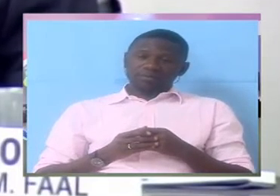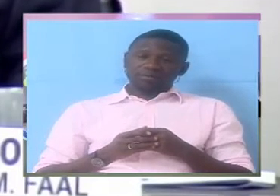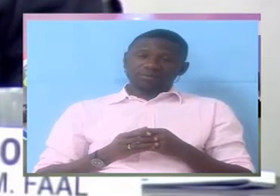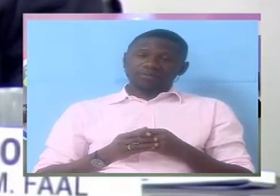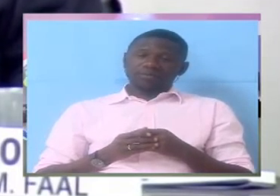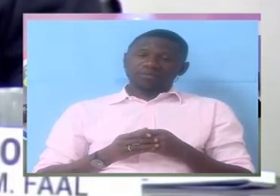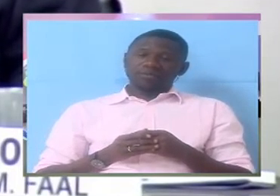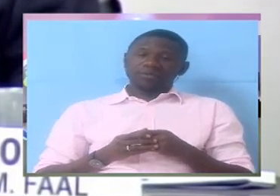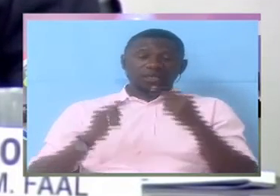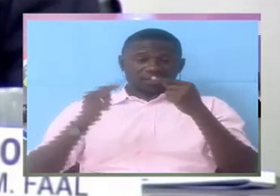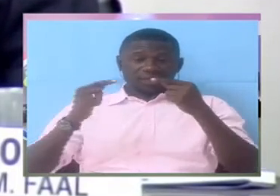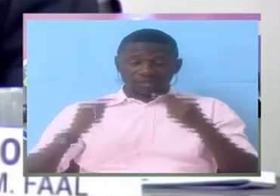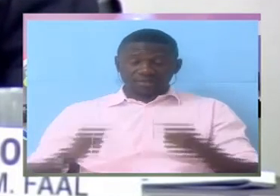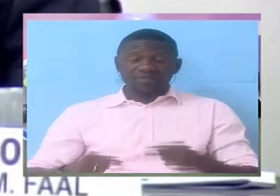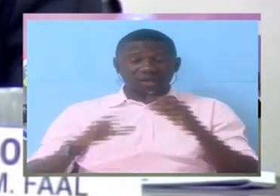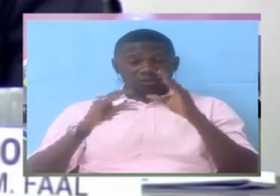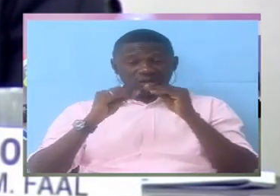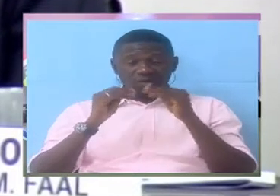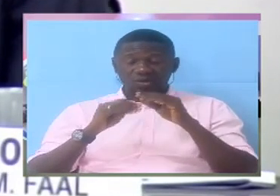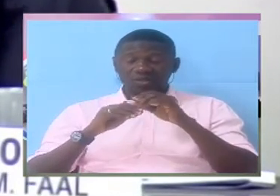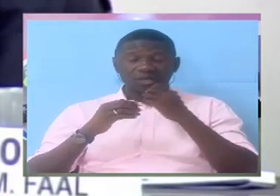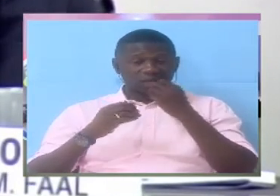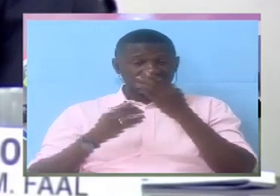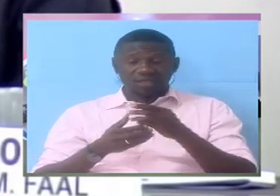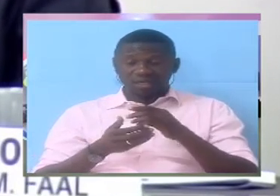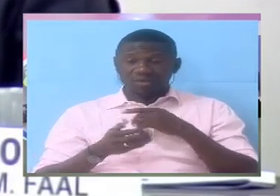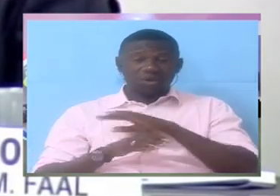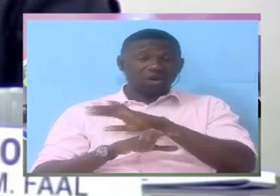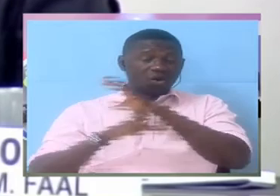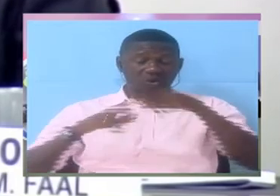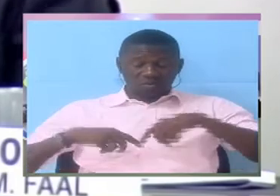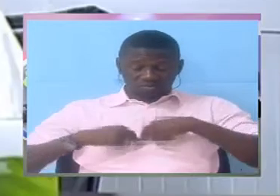and questioned.